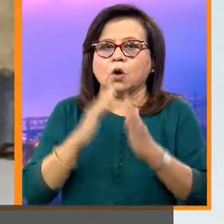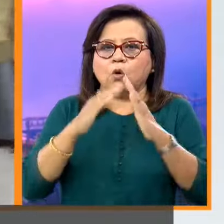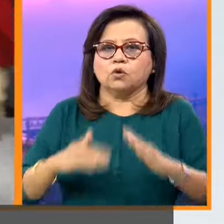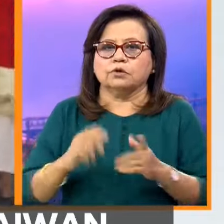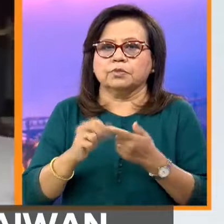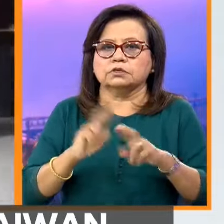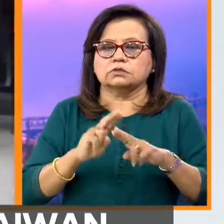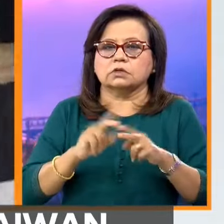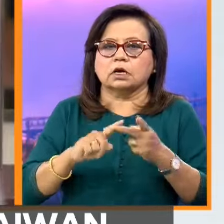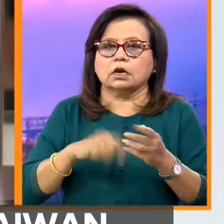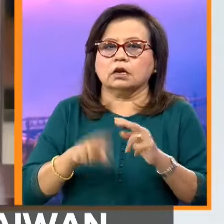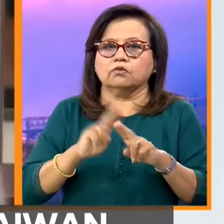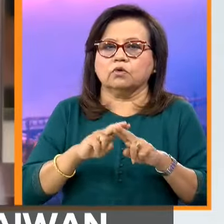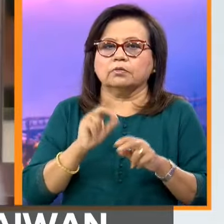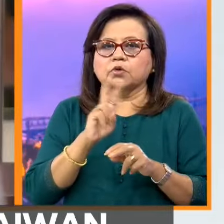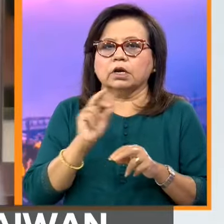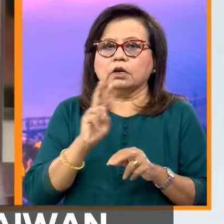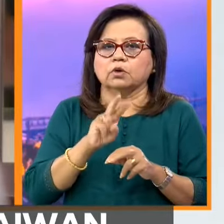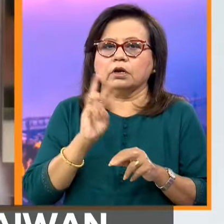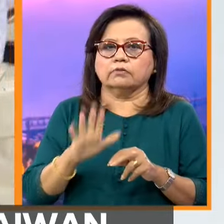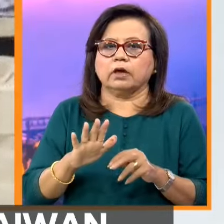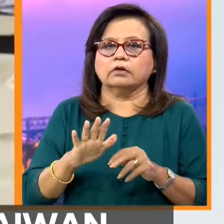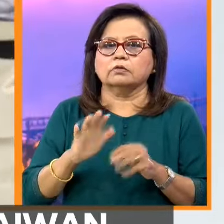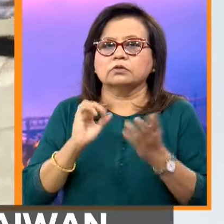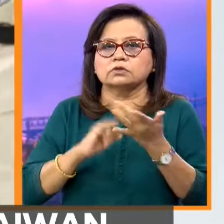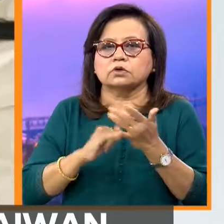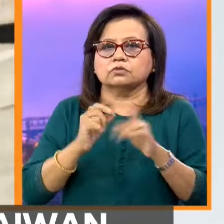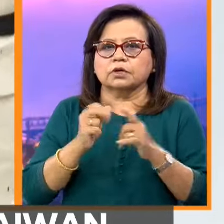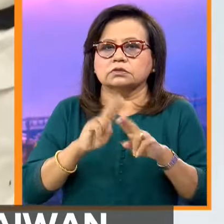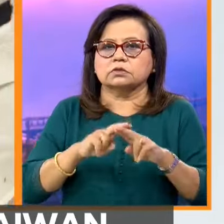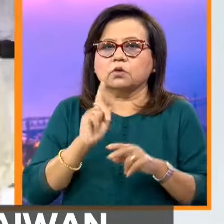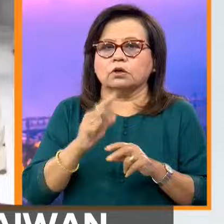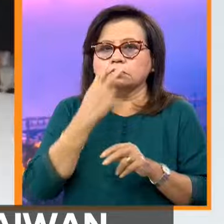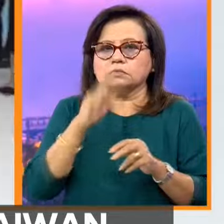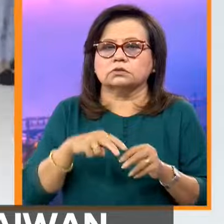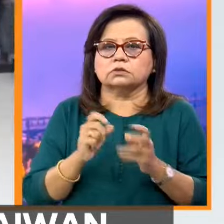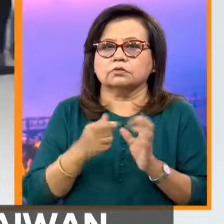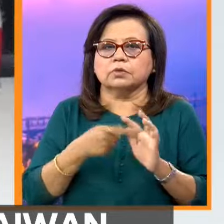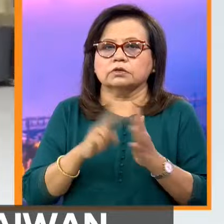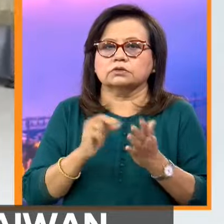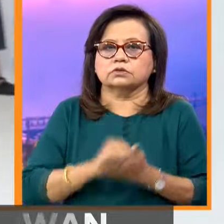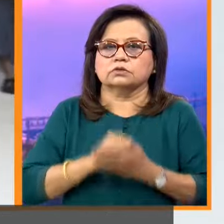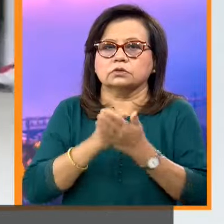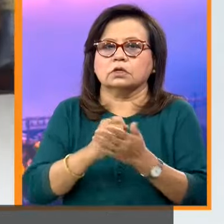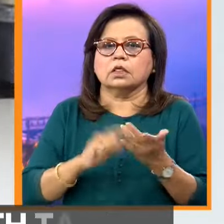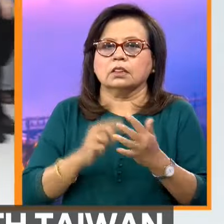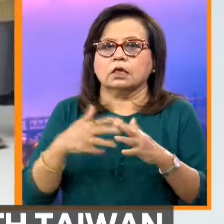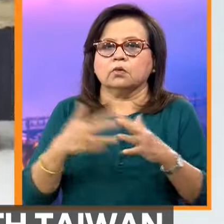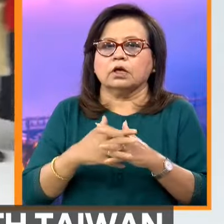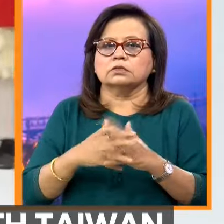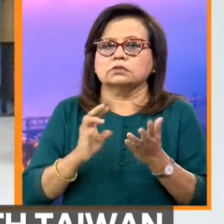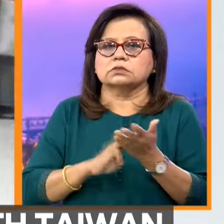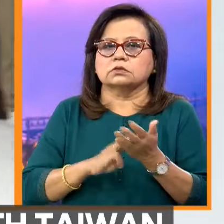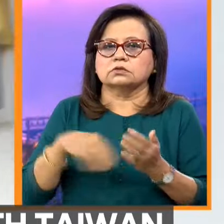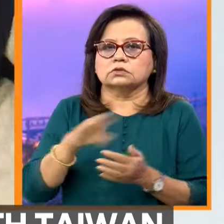the Pacific Islands Forum in 2025. The South Pacific was once seen as a bastion of support for Taiwan's claim